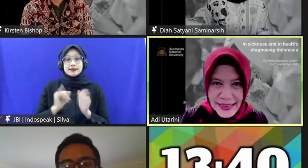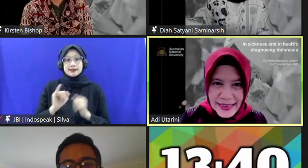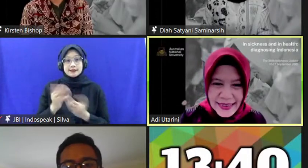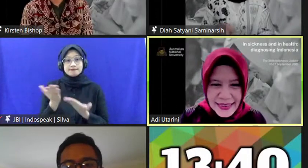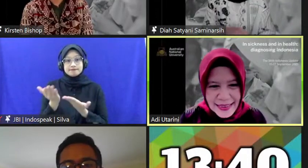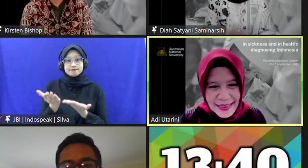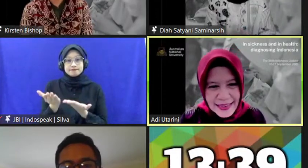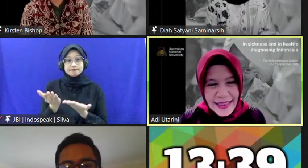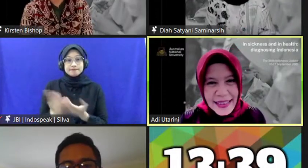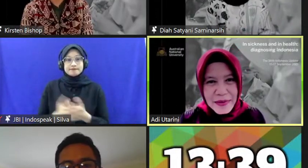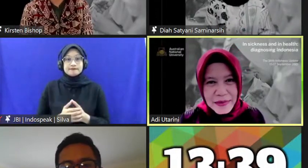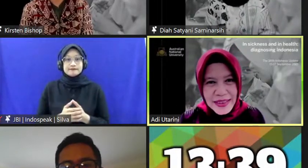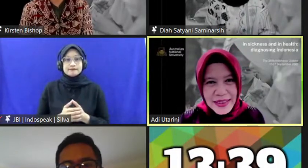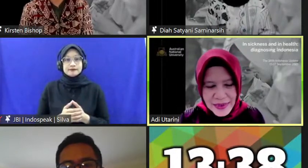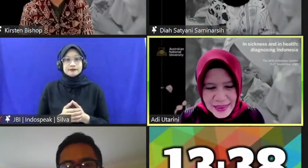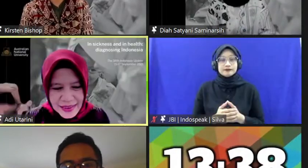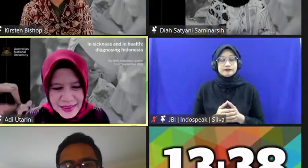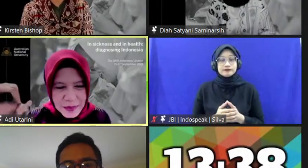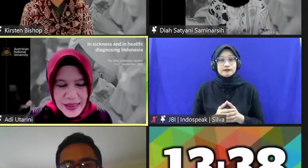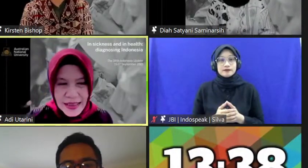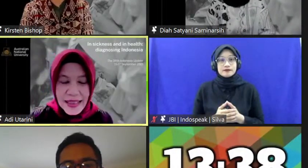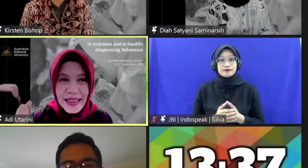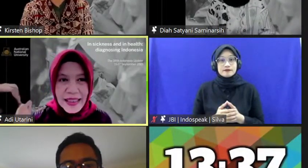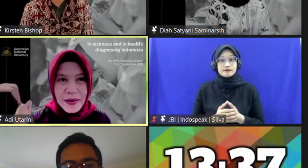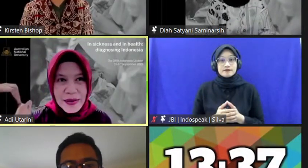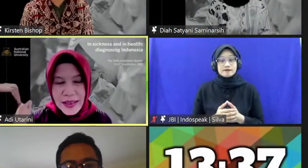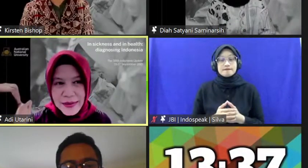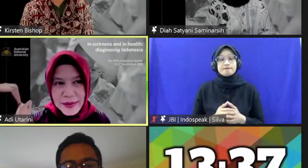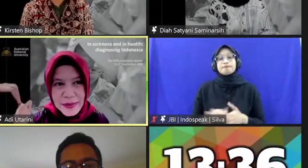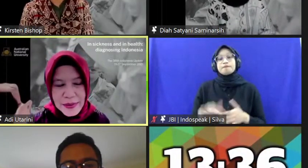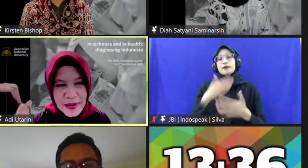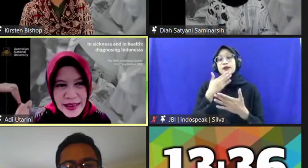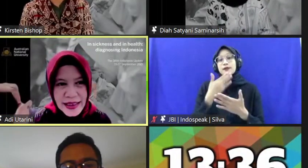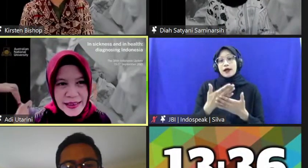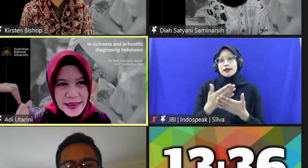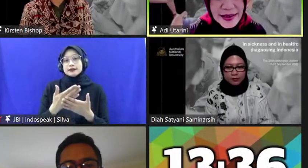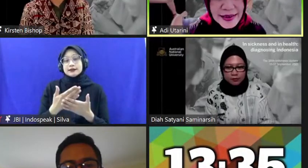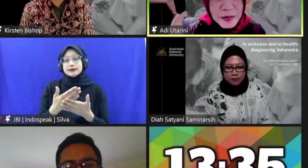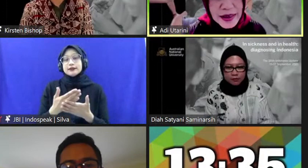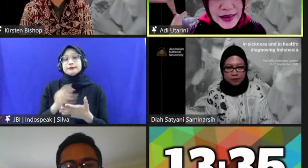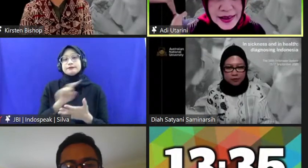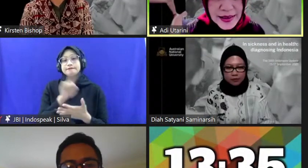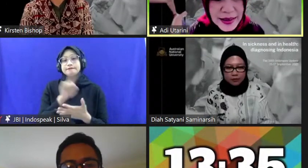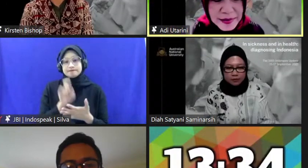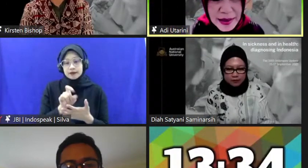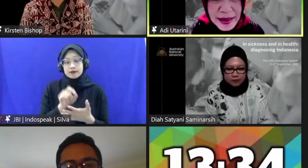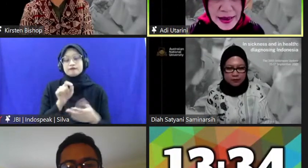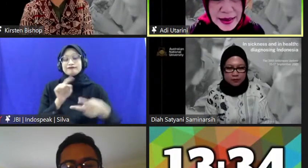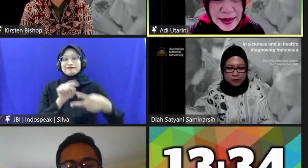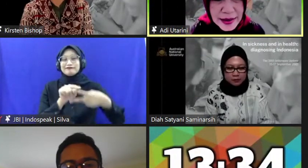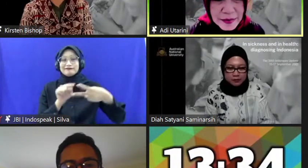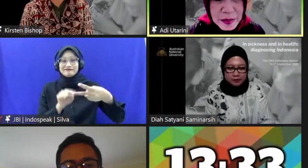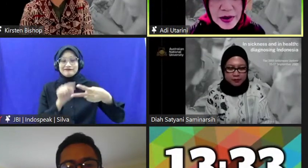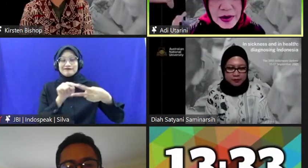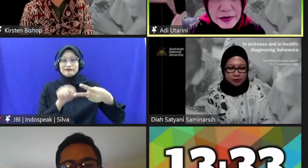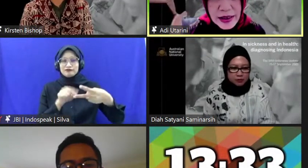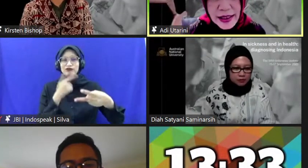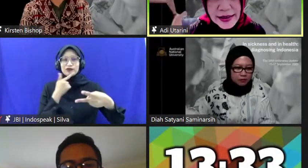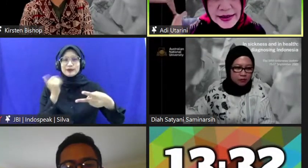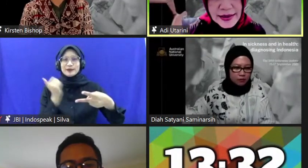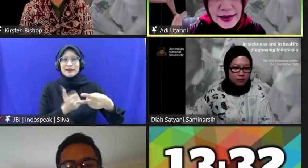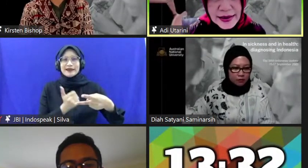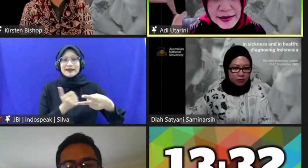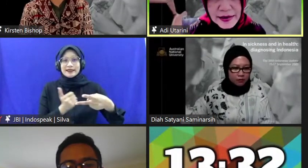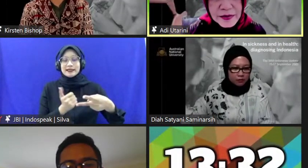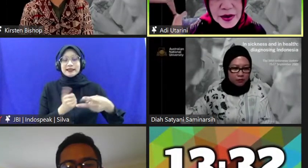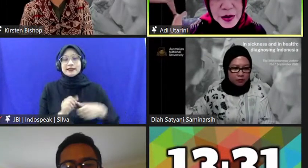Yeah. Thank you, Pak Budi, for the question. I think those are two critical questions that people often